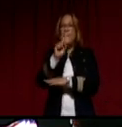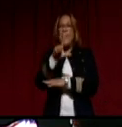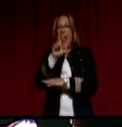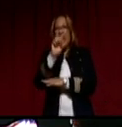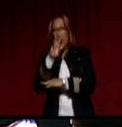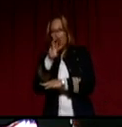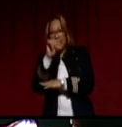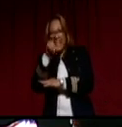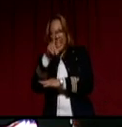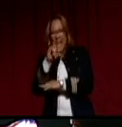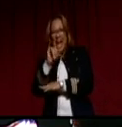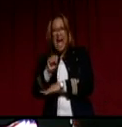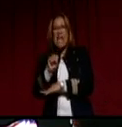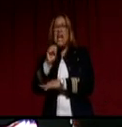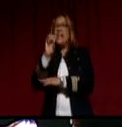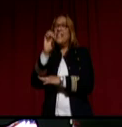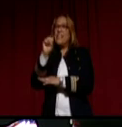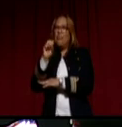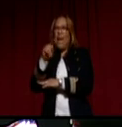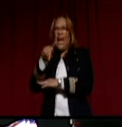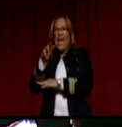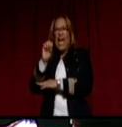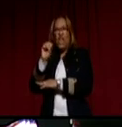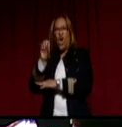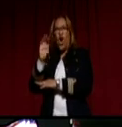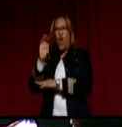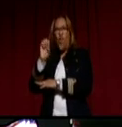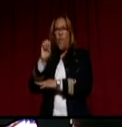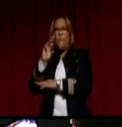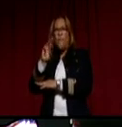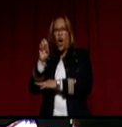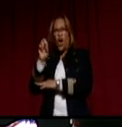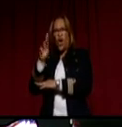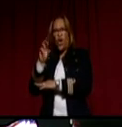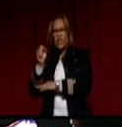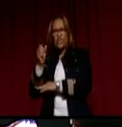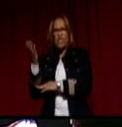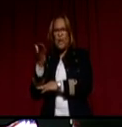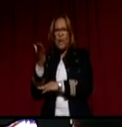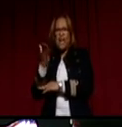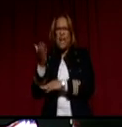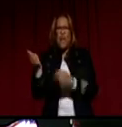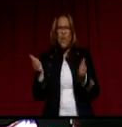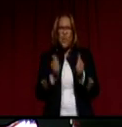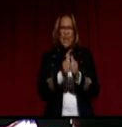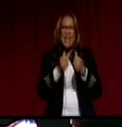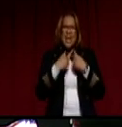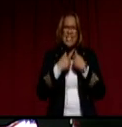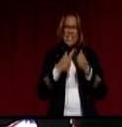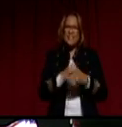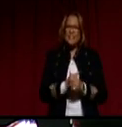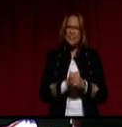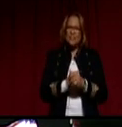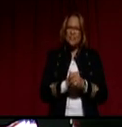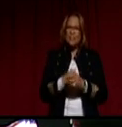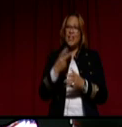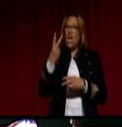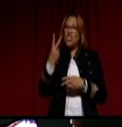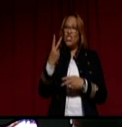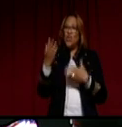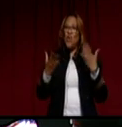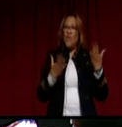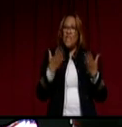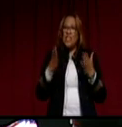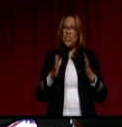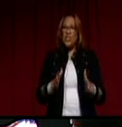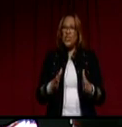Span Cooper will be back with us, and she's going to host. Many of you have been asking, could Melody come back? She's going to come back. And our two guests will be